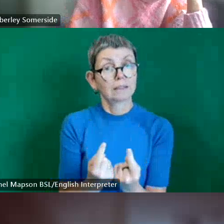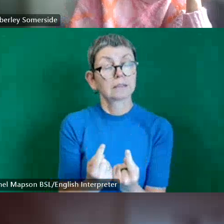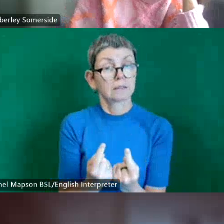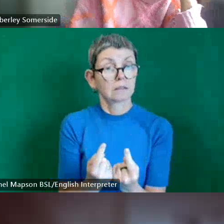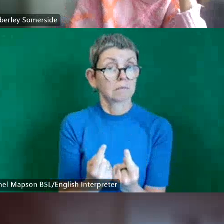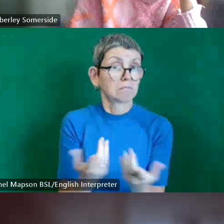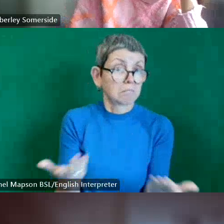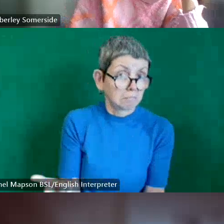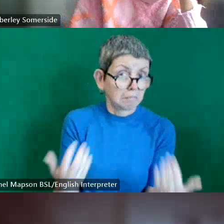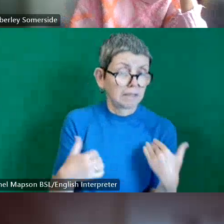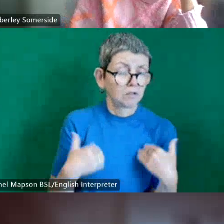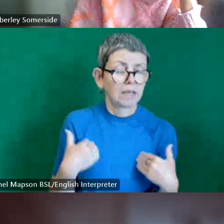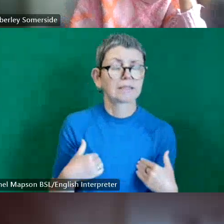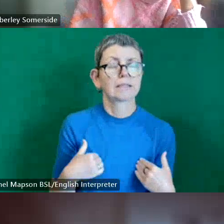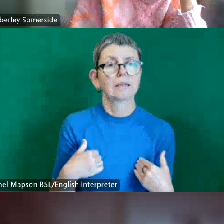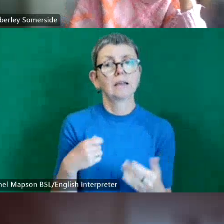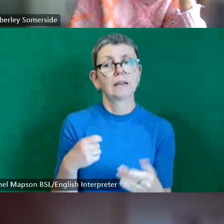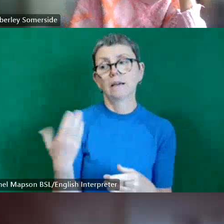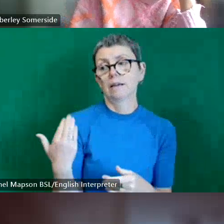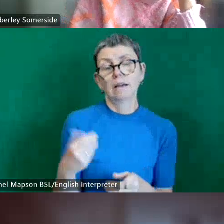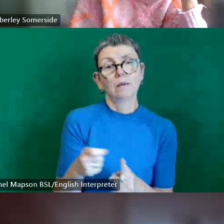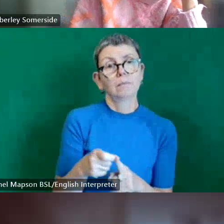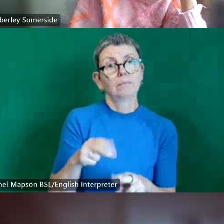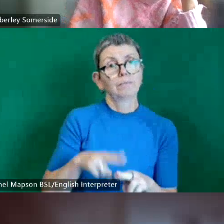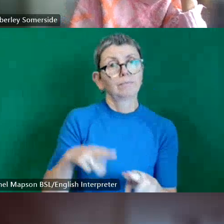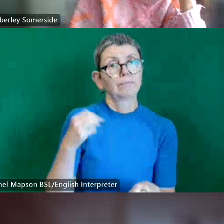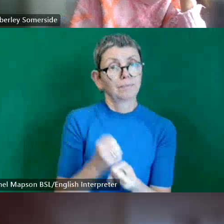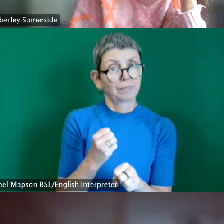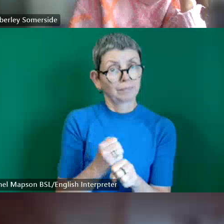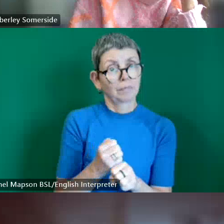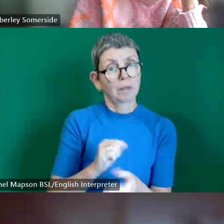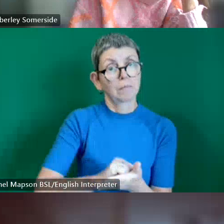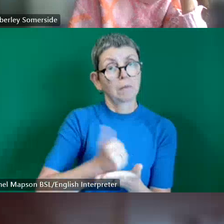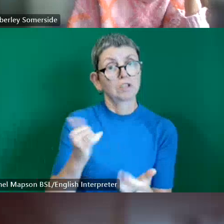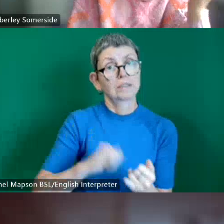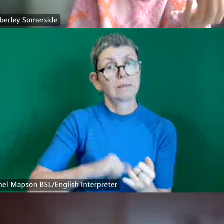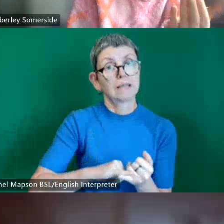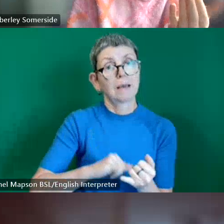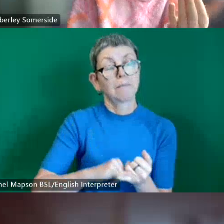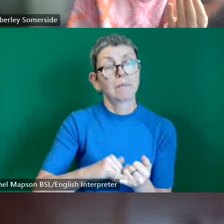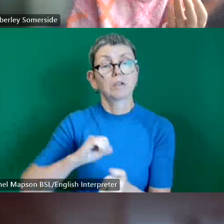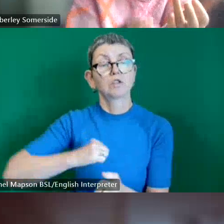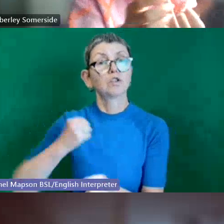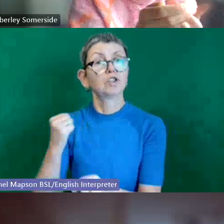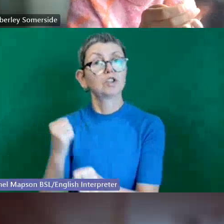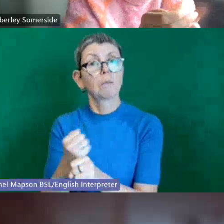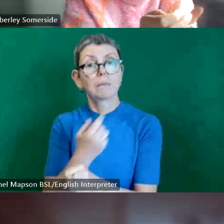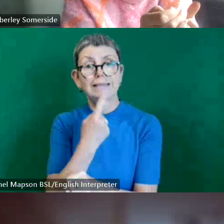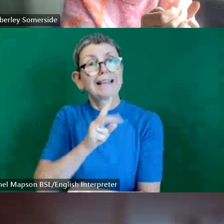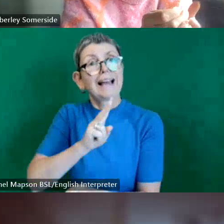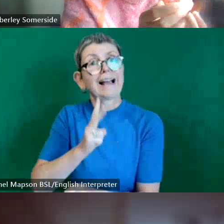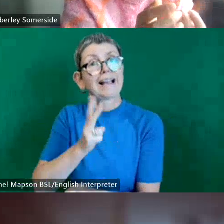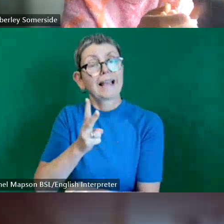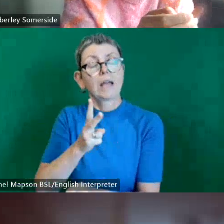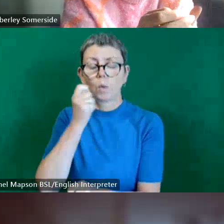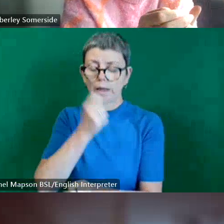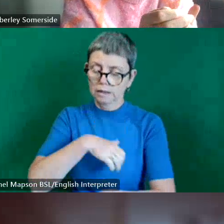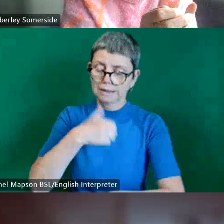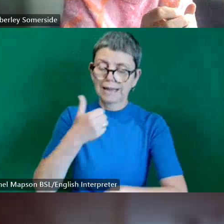in the programme for government, published in September, the government reiterated its plans to set up an